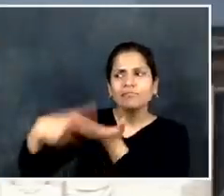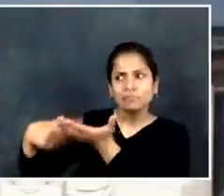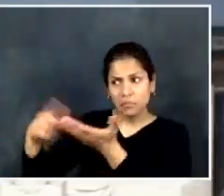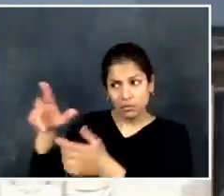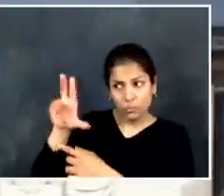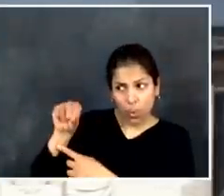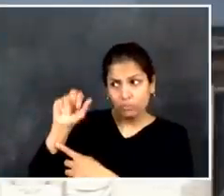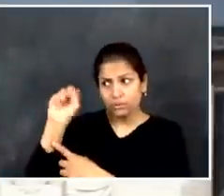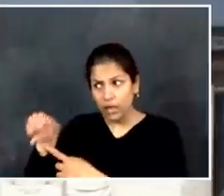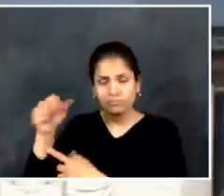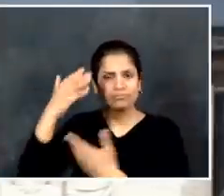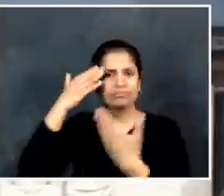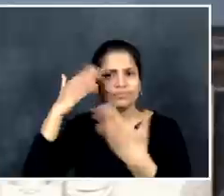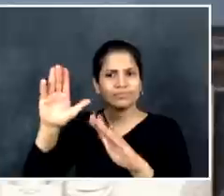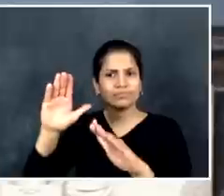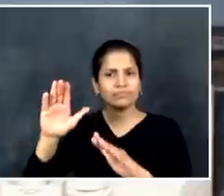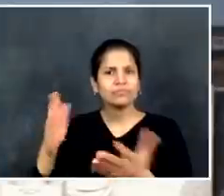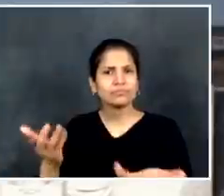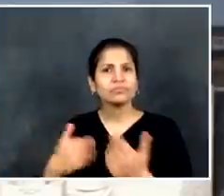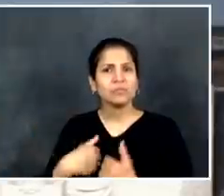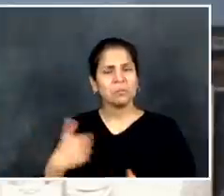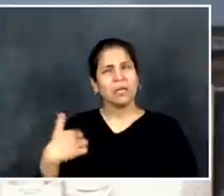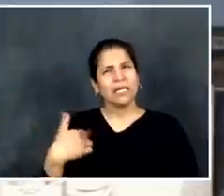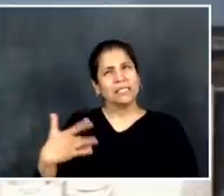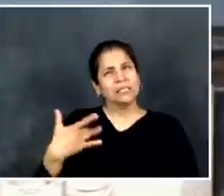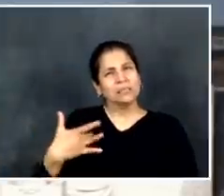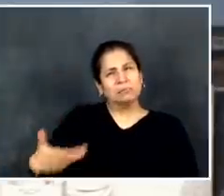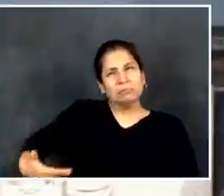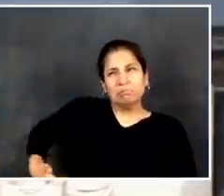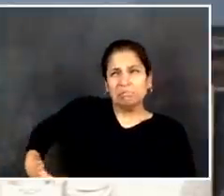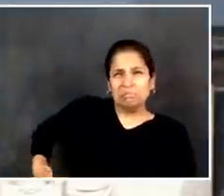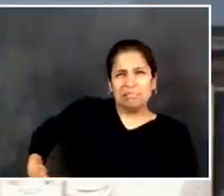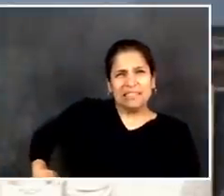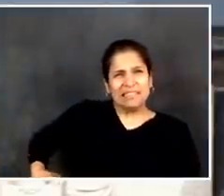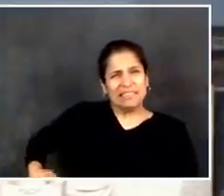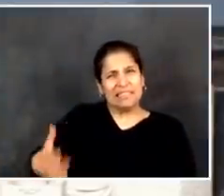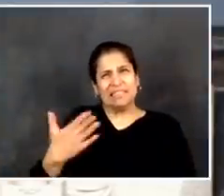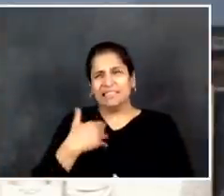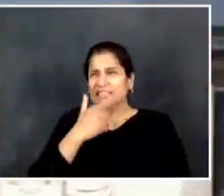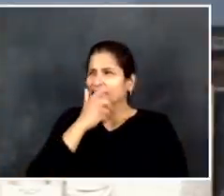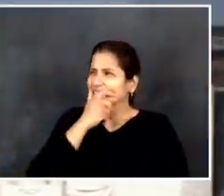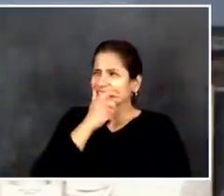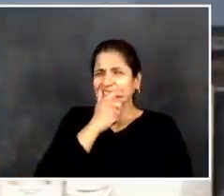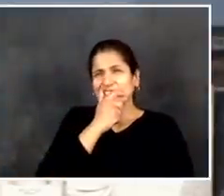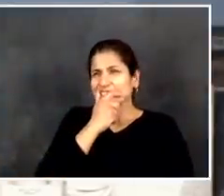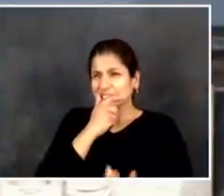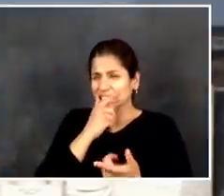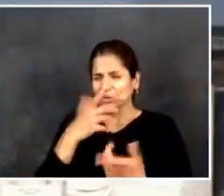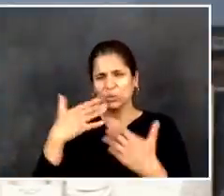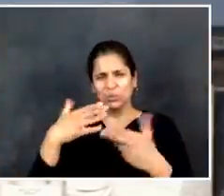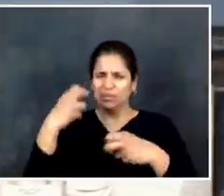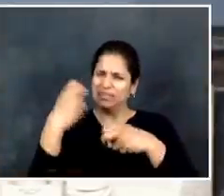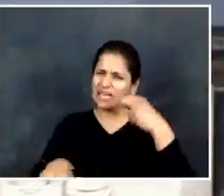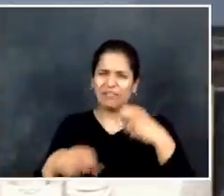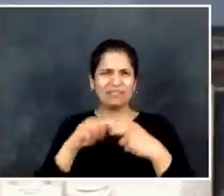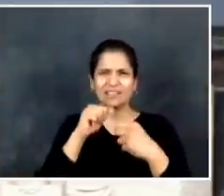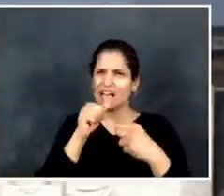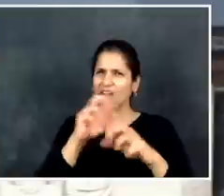our values and what we're feeling as a country right now. So that one, we have some time to sort